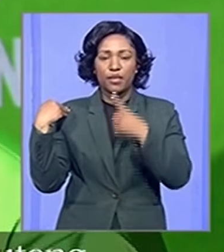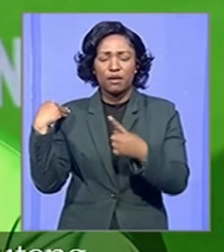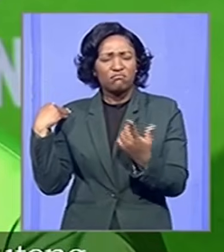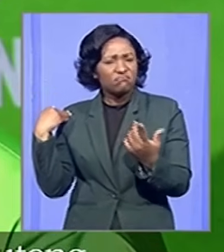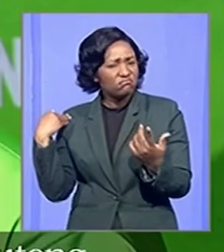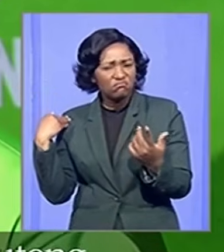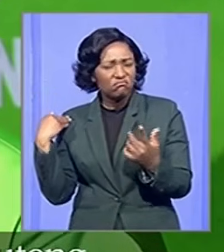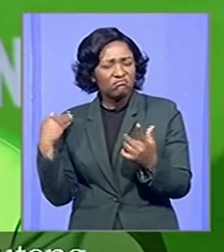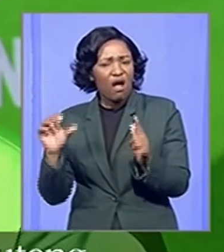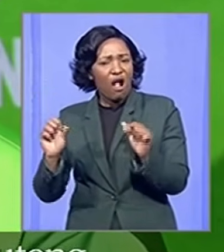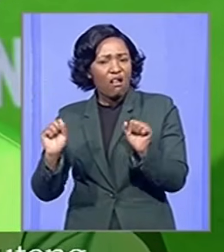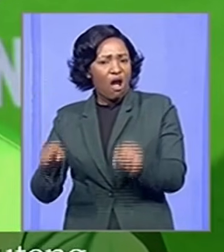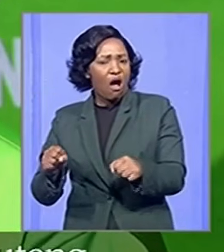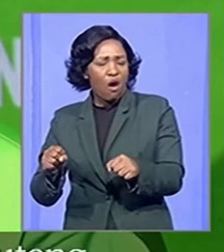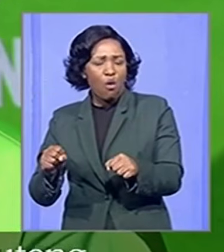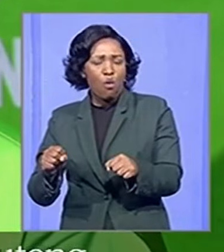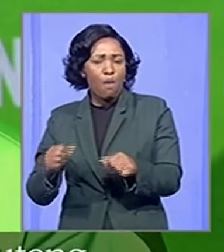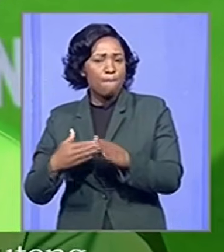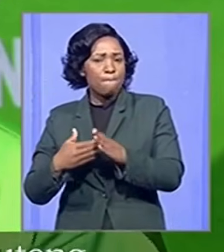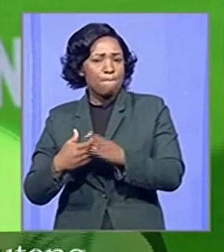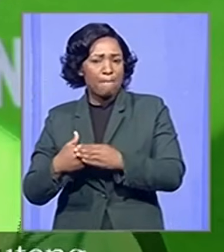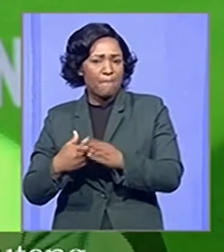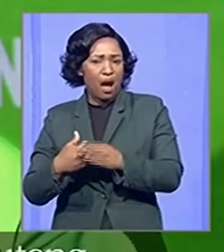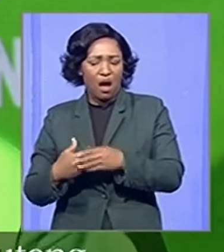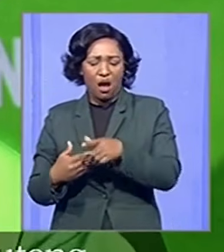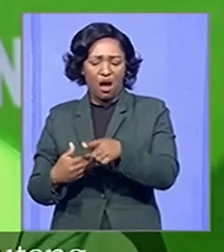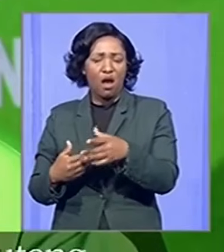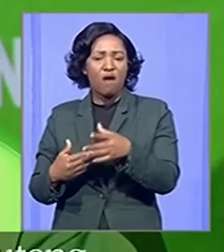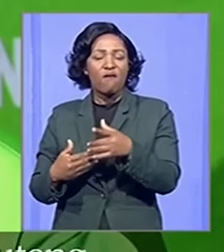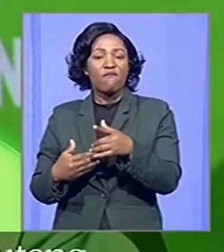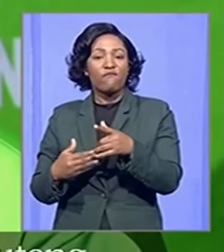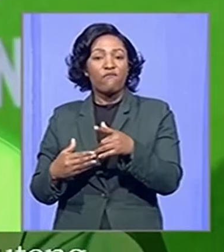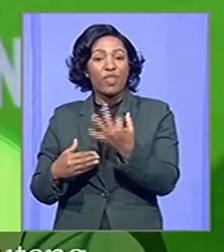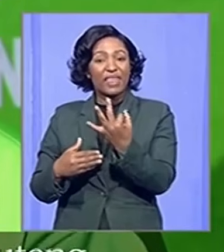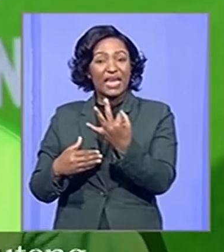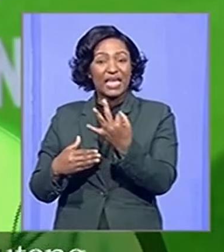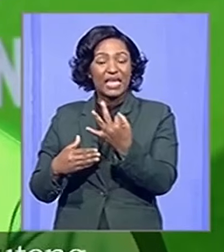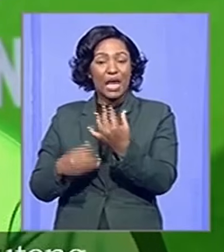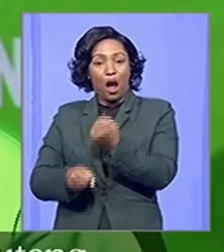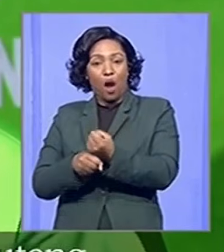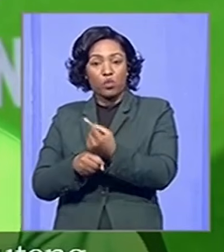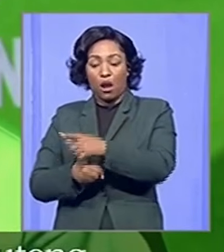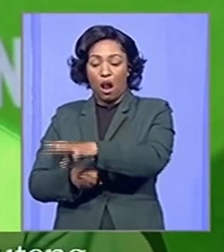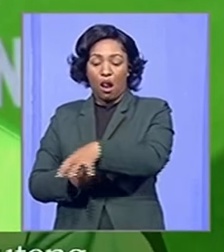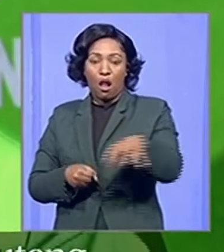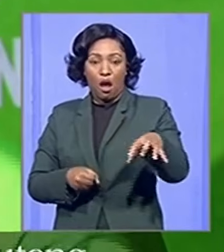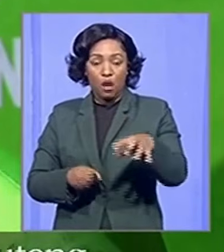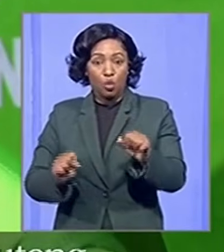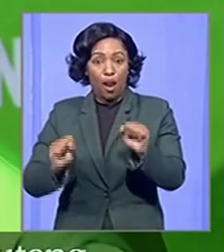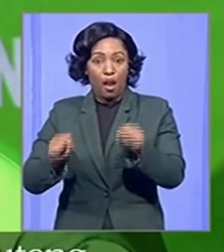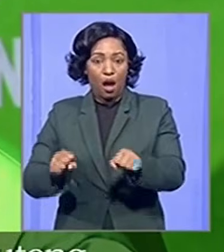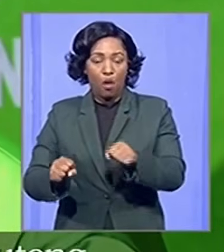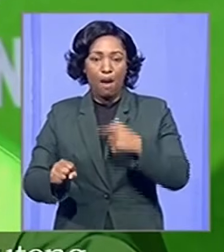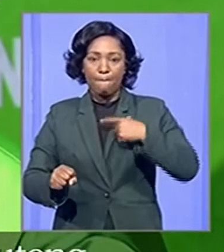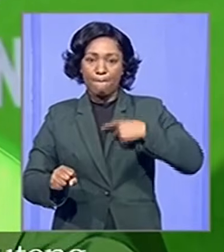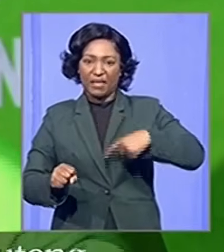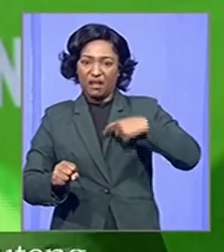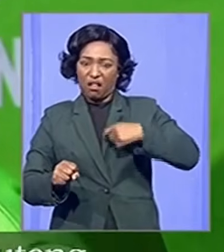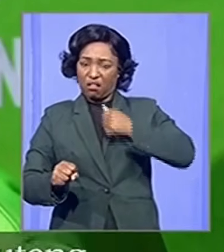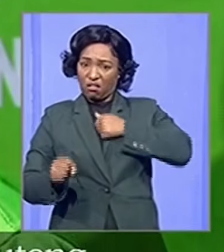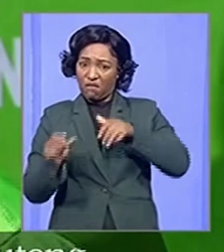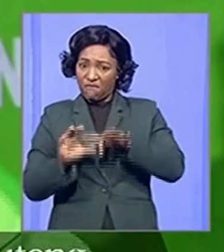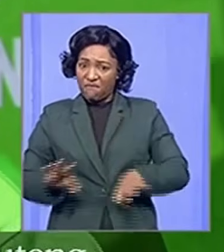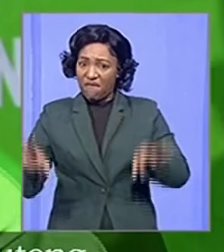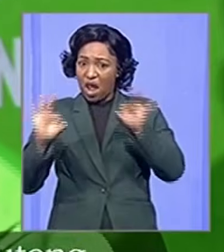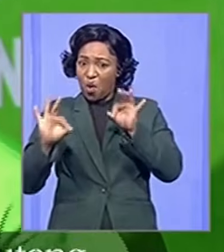these 3 metros down because of our own personal beliefs and values. I think we